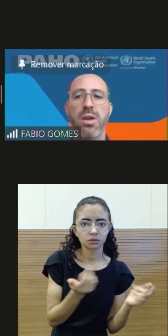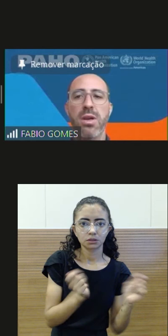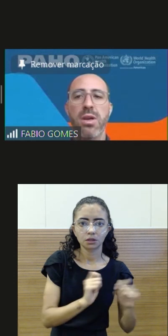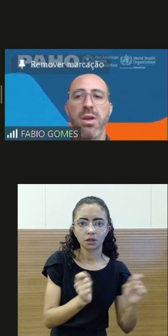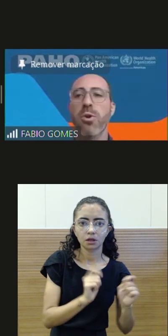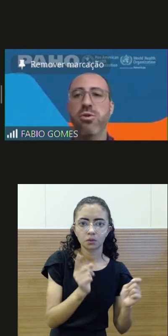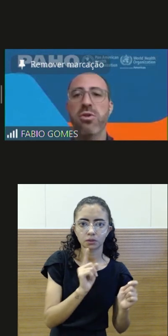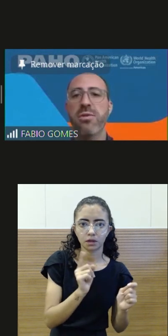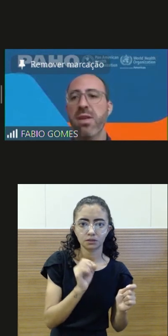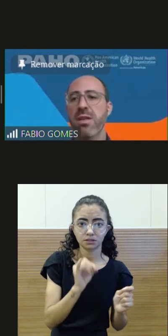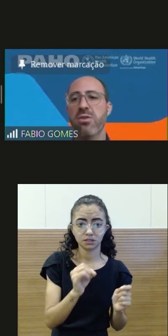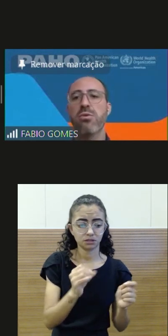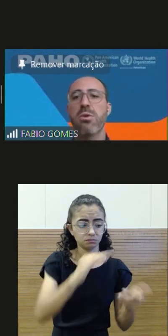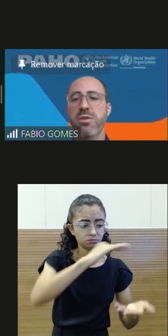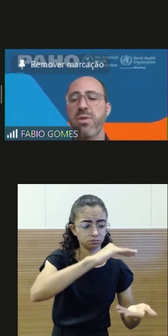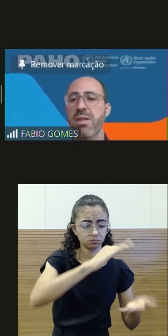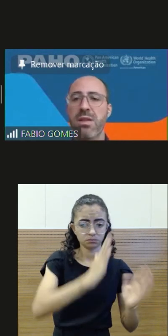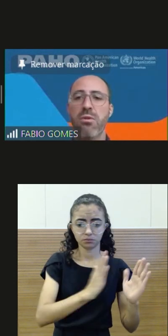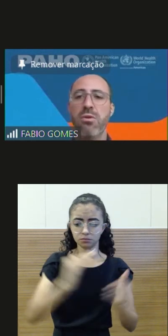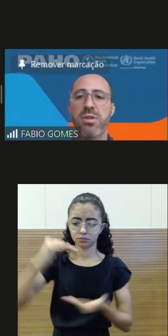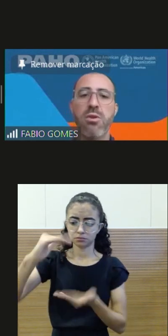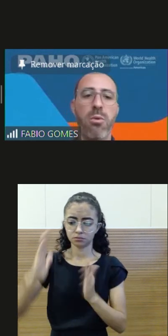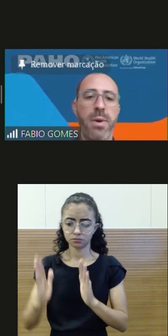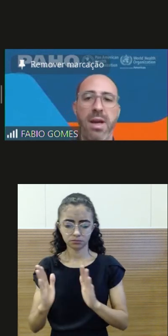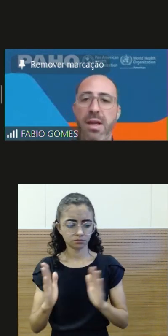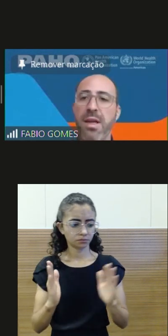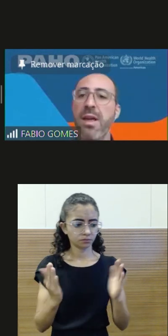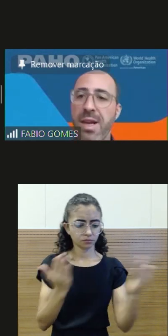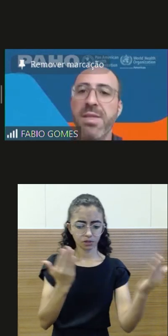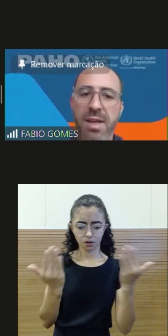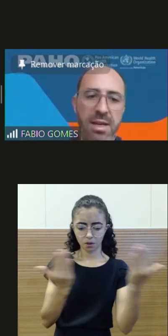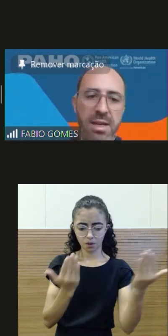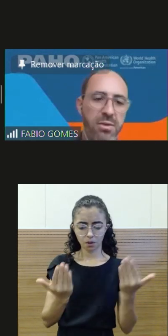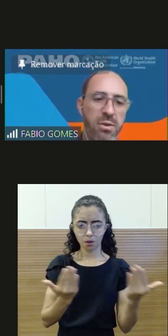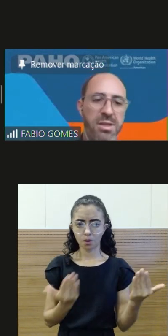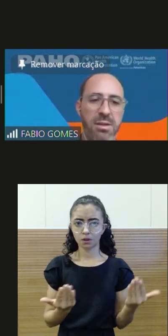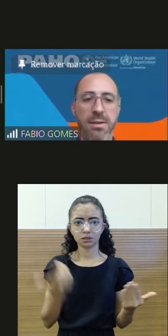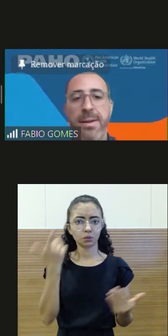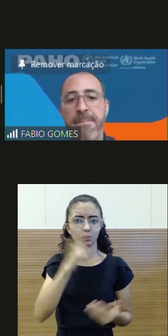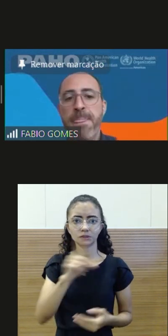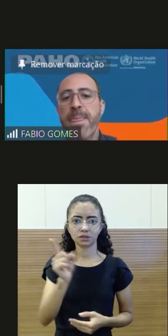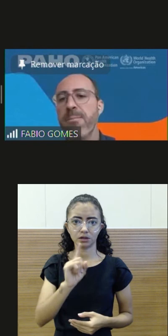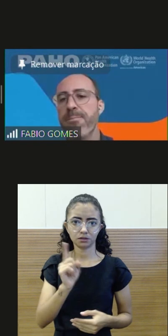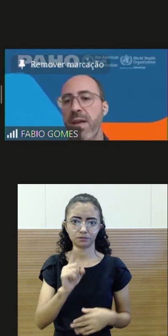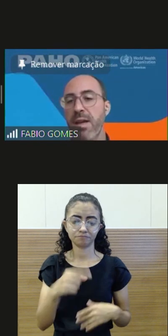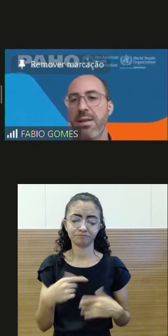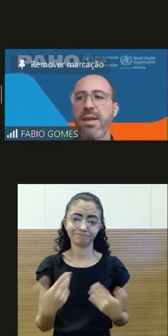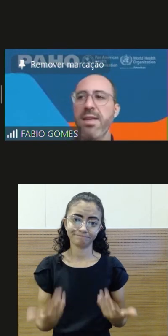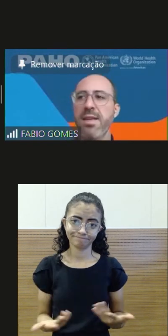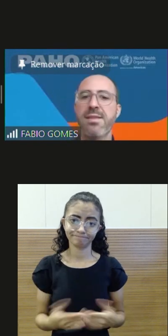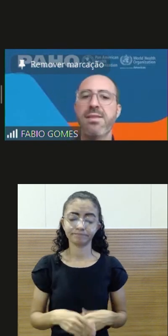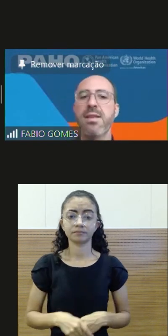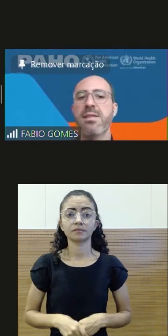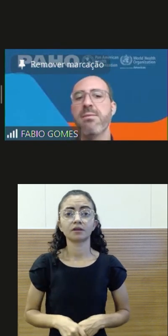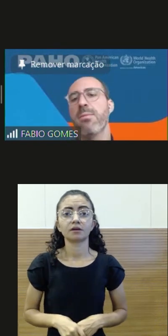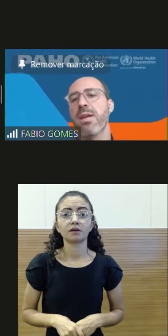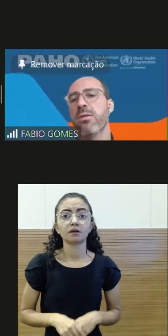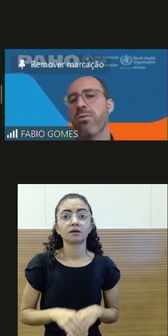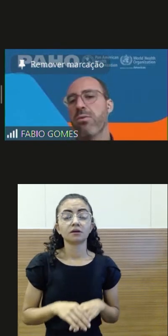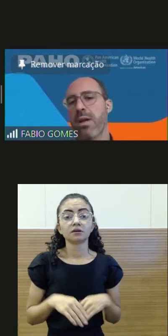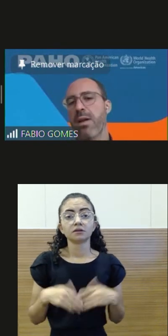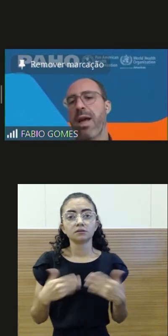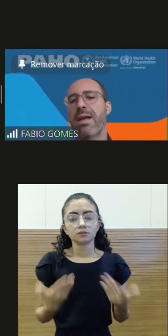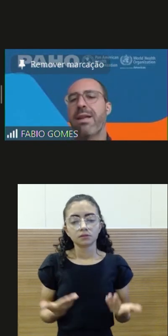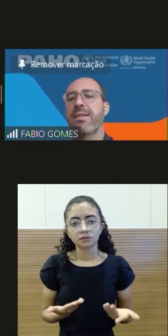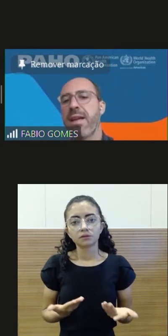abstracted by the consumer. So if he sees two products with different numbers and different portions, he abstracts it.